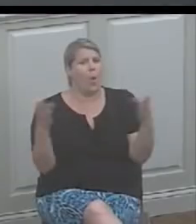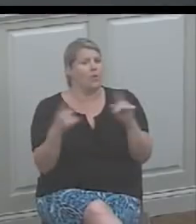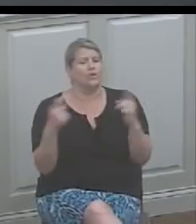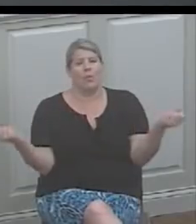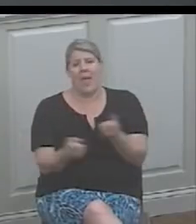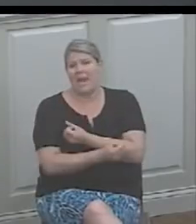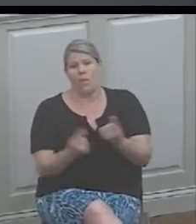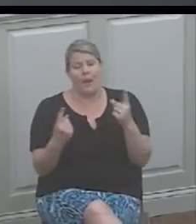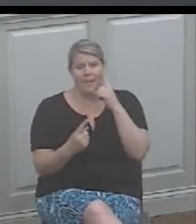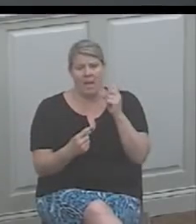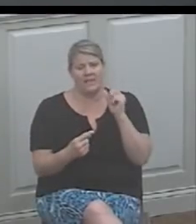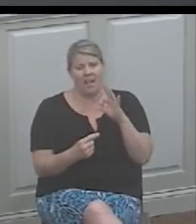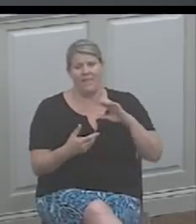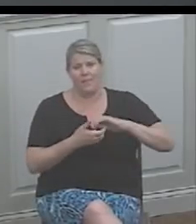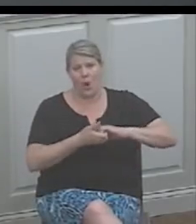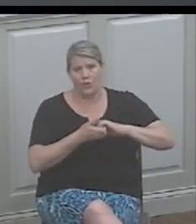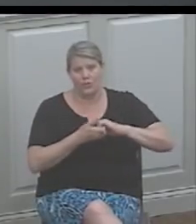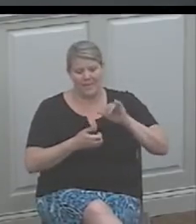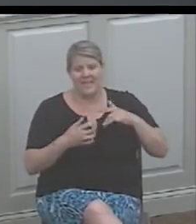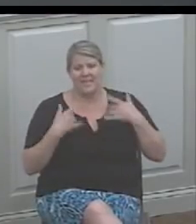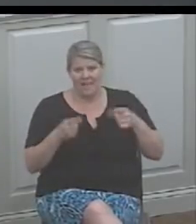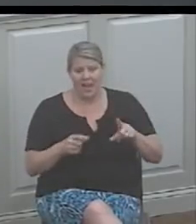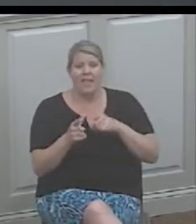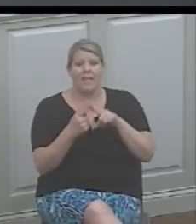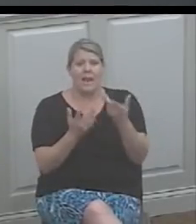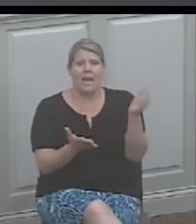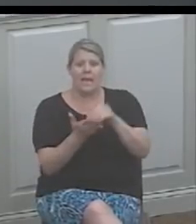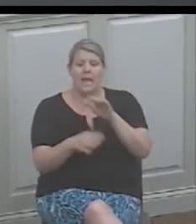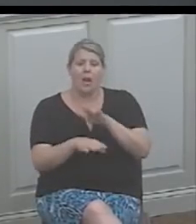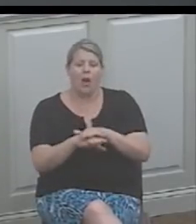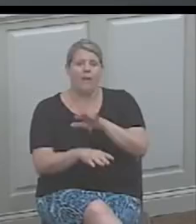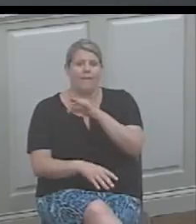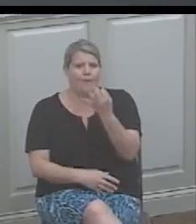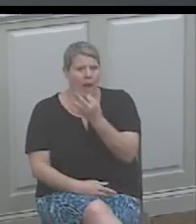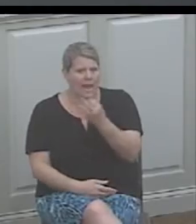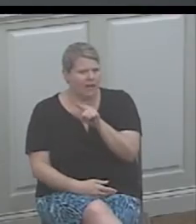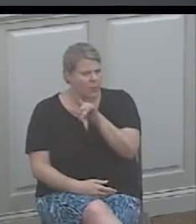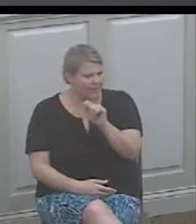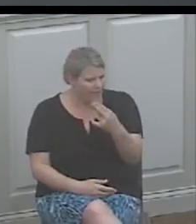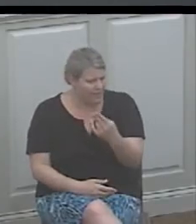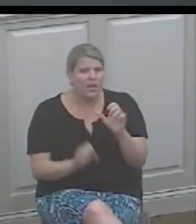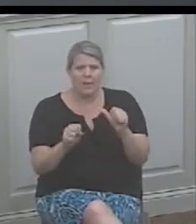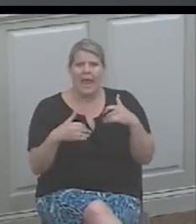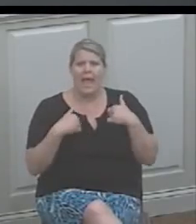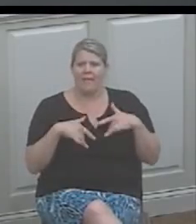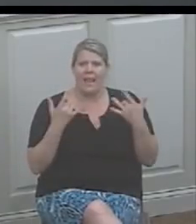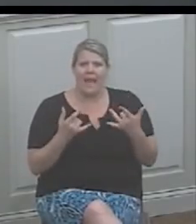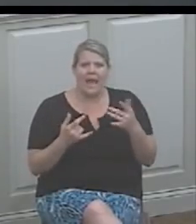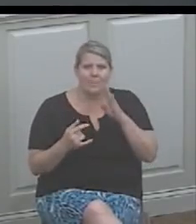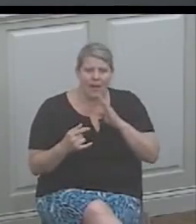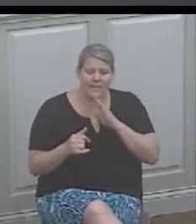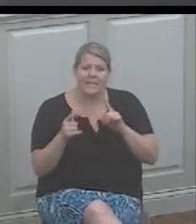to the partnerships of this event, as well as on Friday, May 25th at 8 to 10 a.m. You can have a light breakfast and an